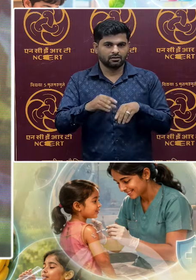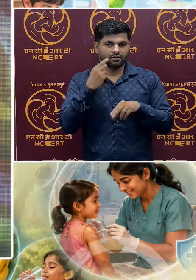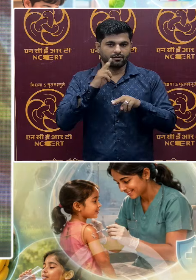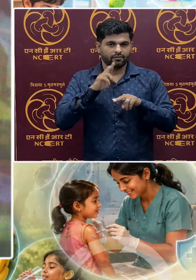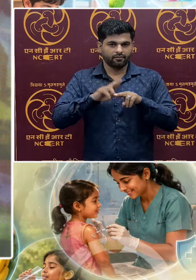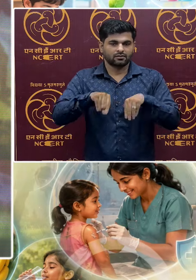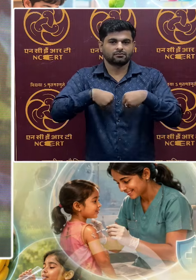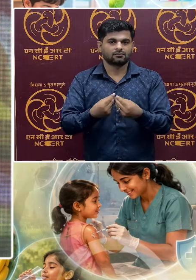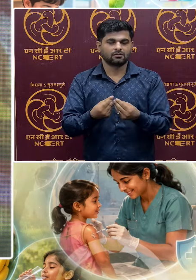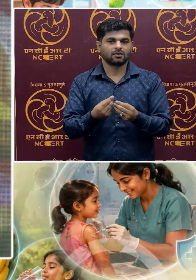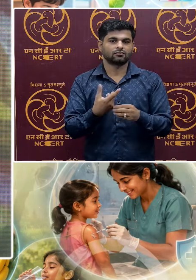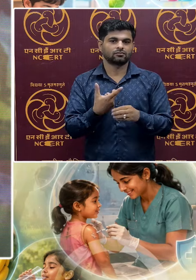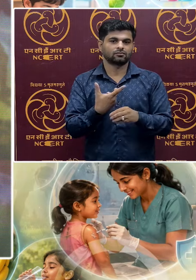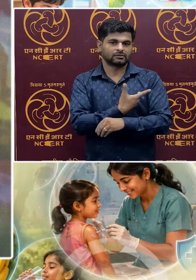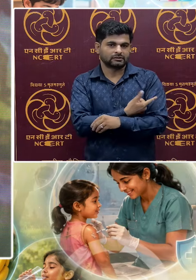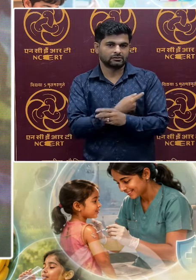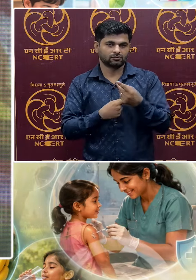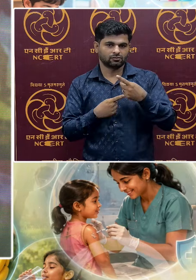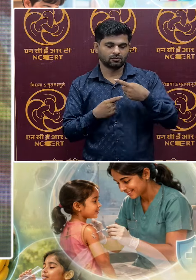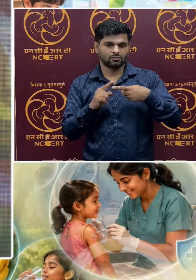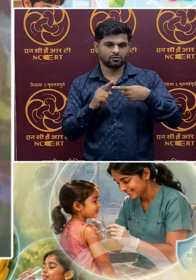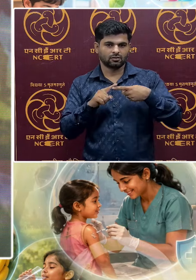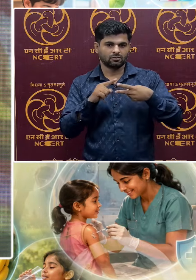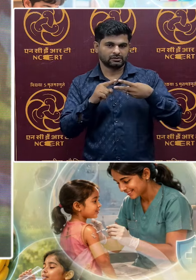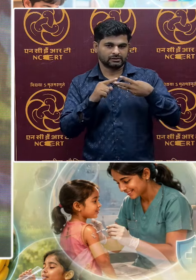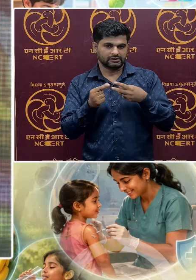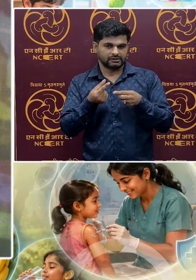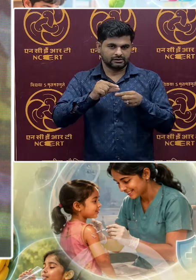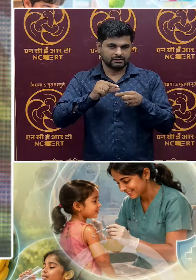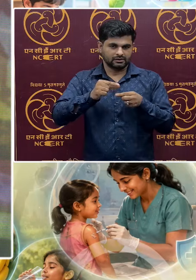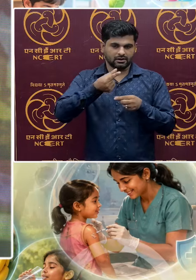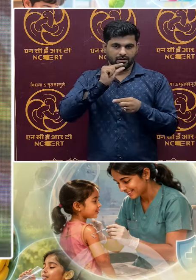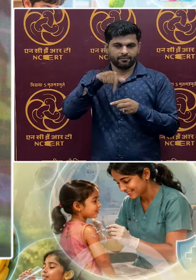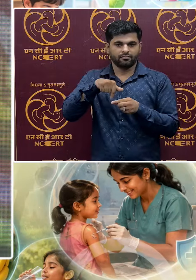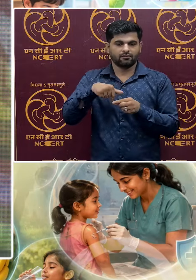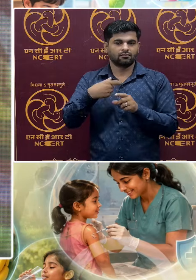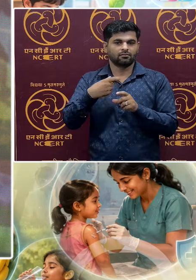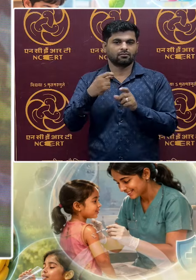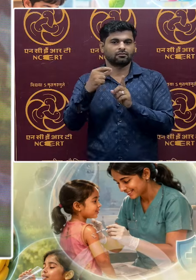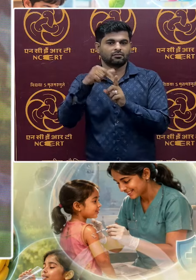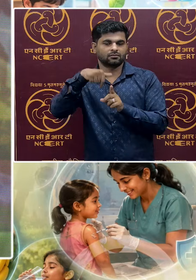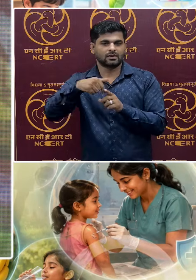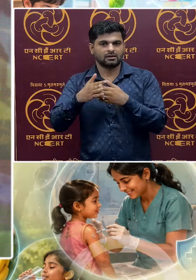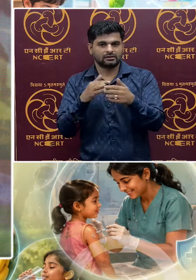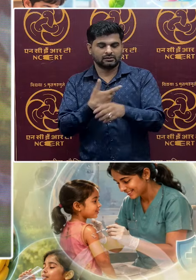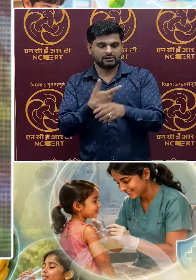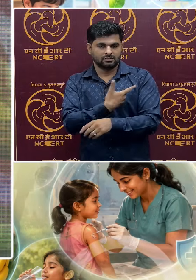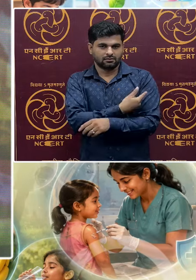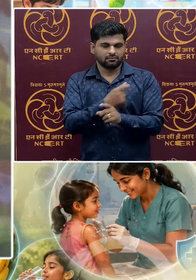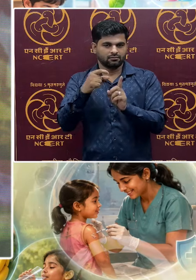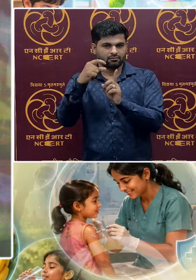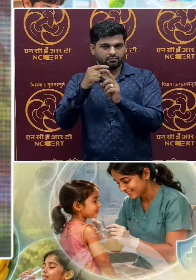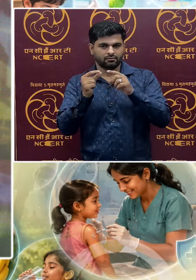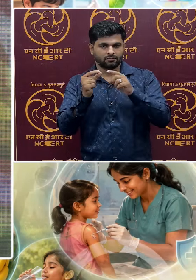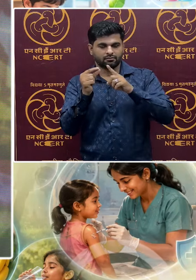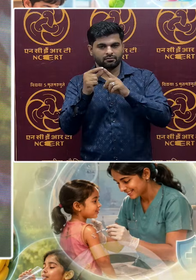or 3 drops of polio vaccine, it is nothing. And same is with other vaccines like DPT. They